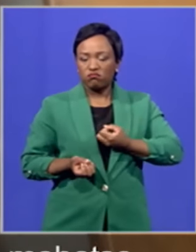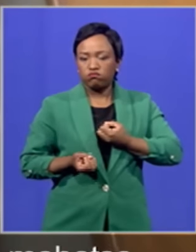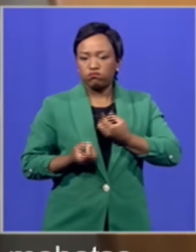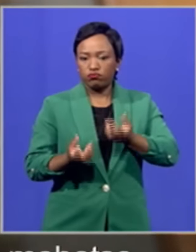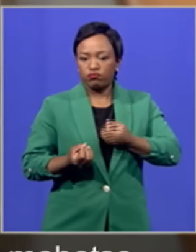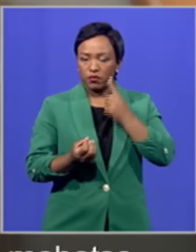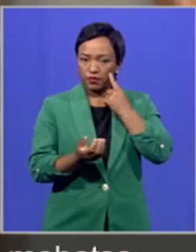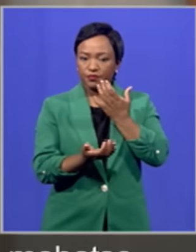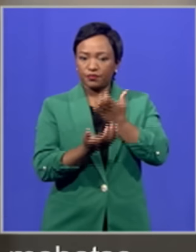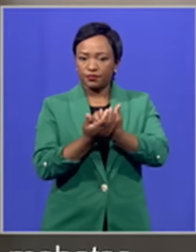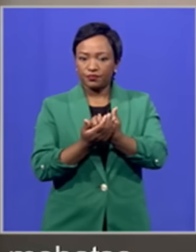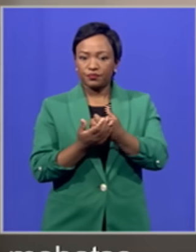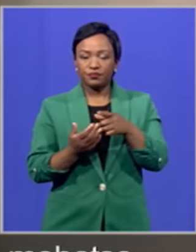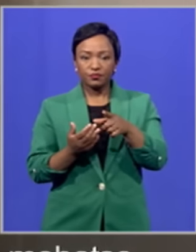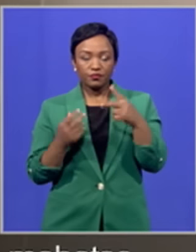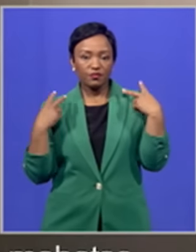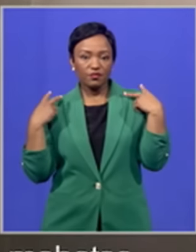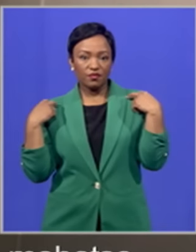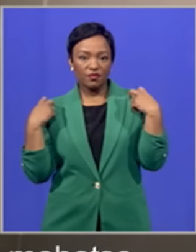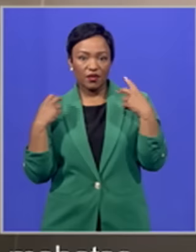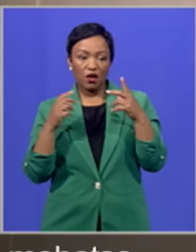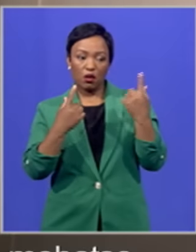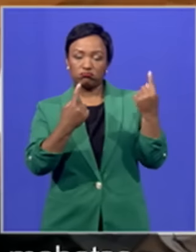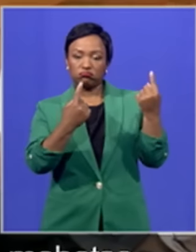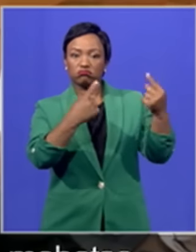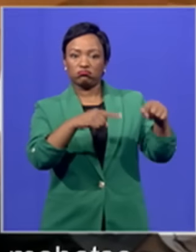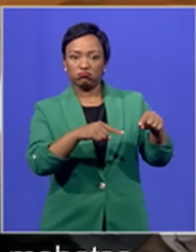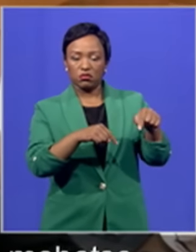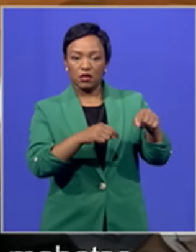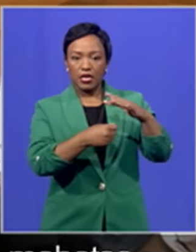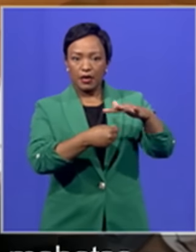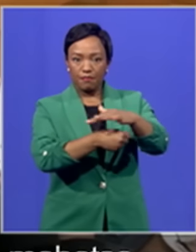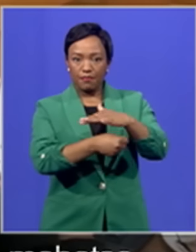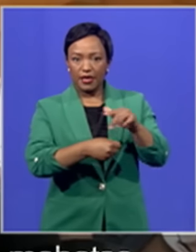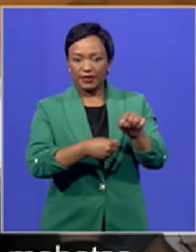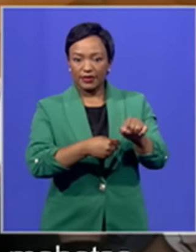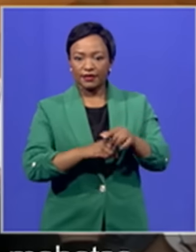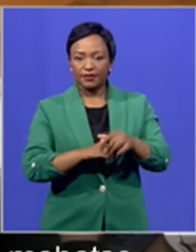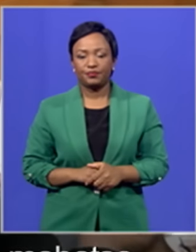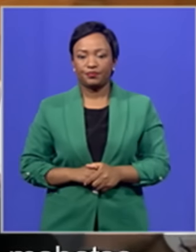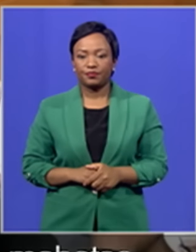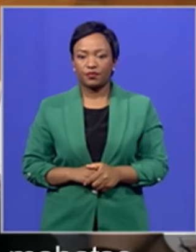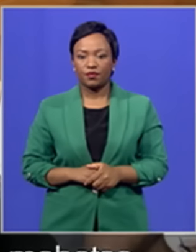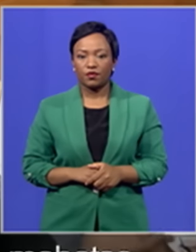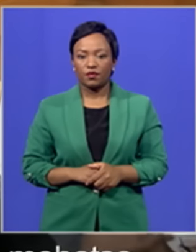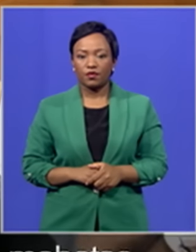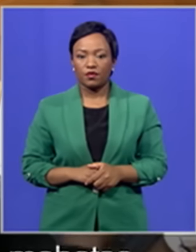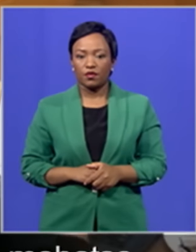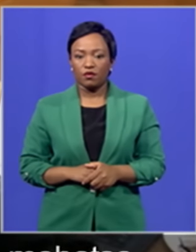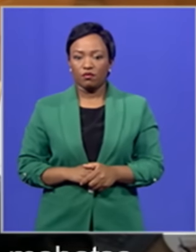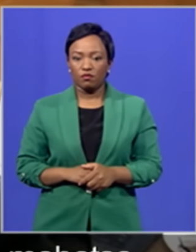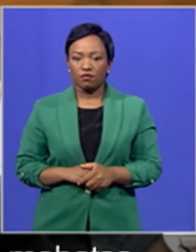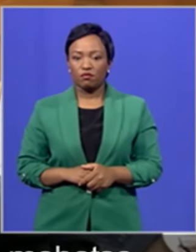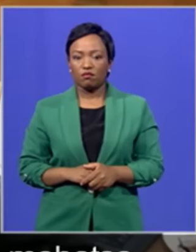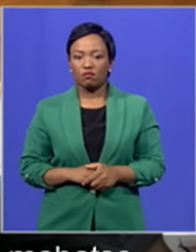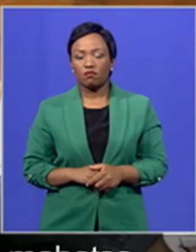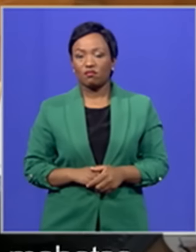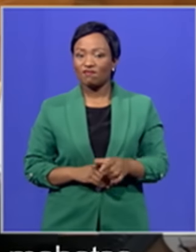sa Palamente se šetše se romile ketelo lefelong le. The findings on our end suggest that they do